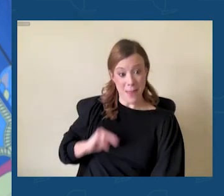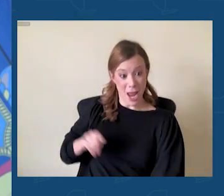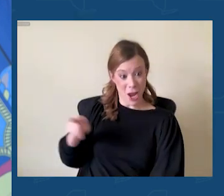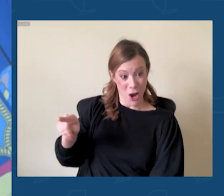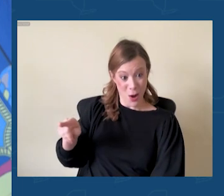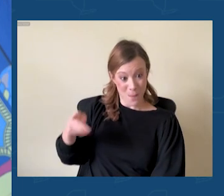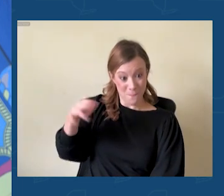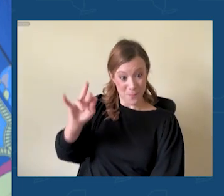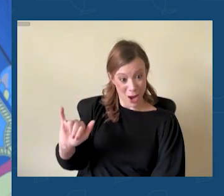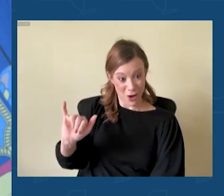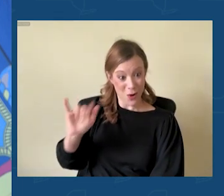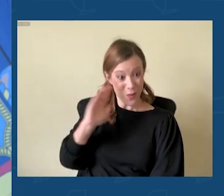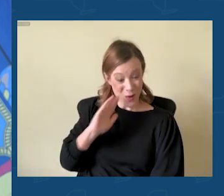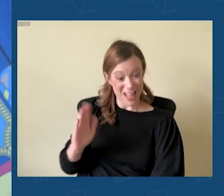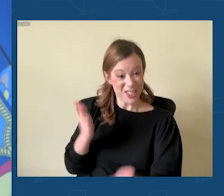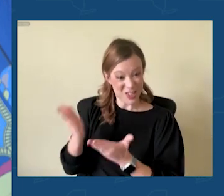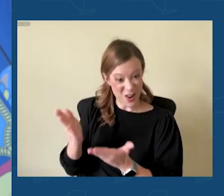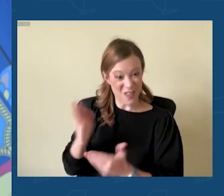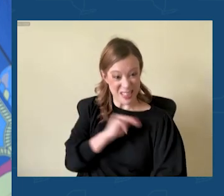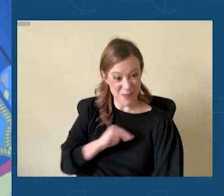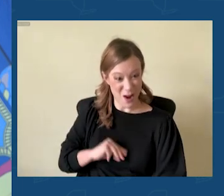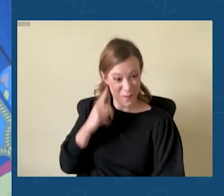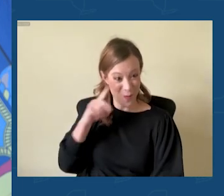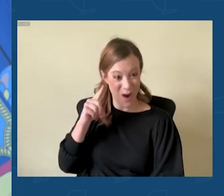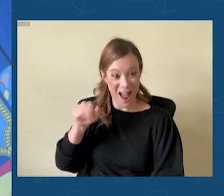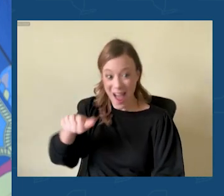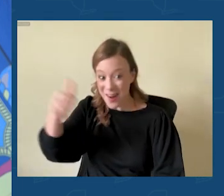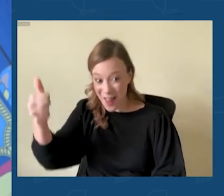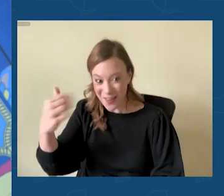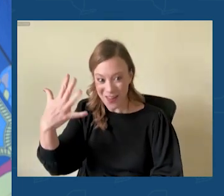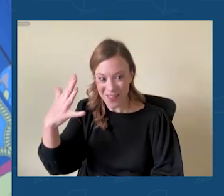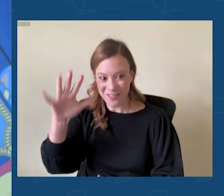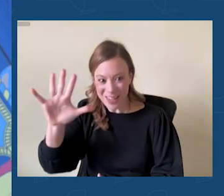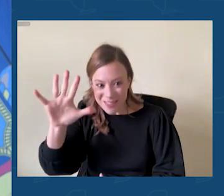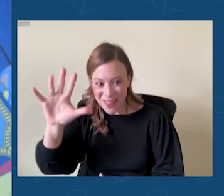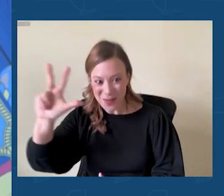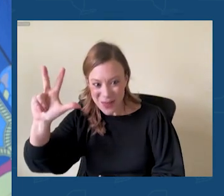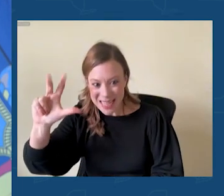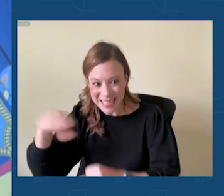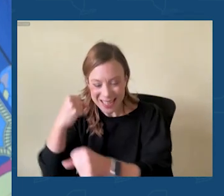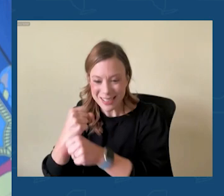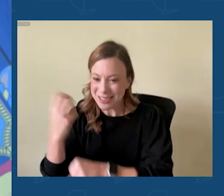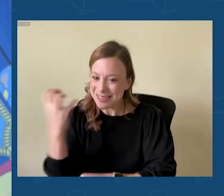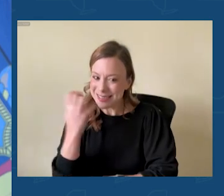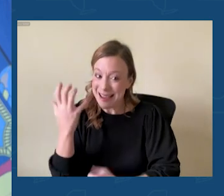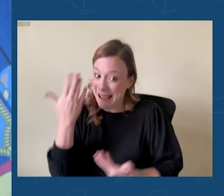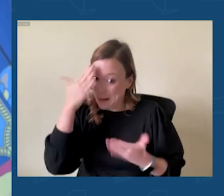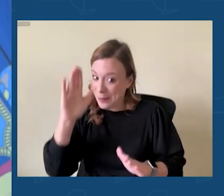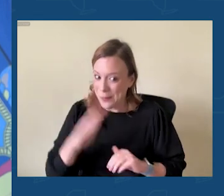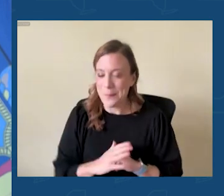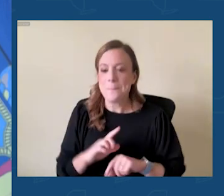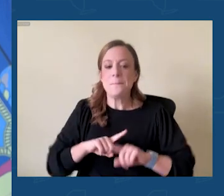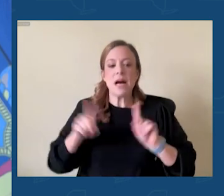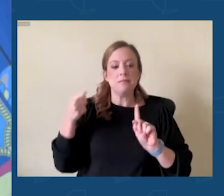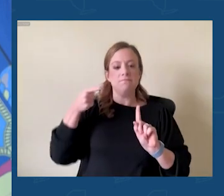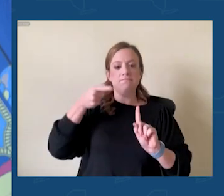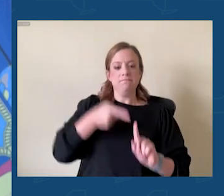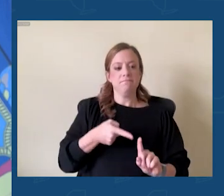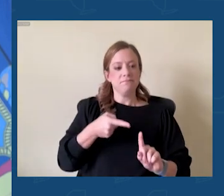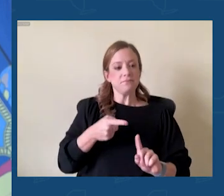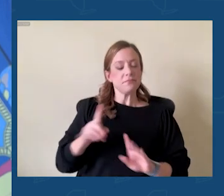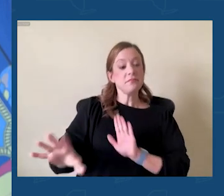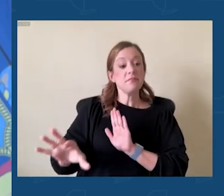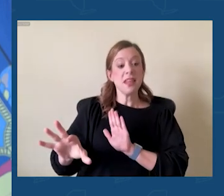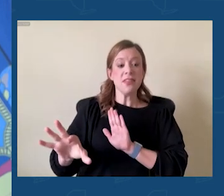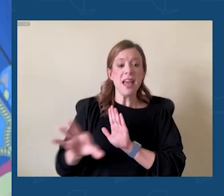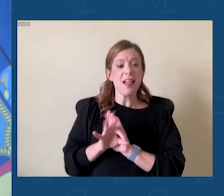know. But also think about, just while we're here, our elected officials have a chance to stand up and do something special.